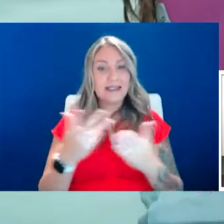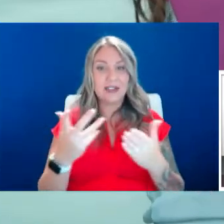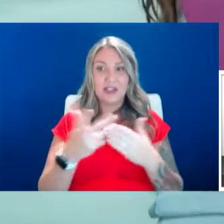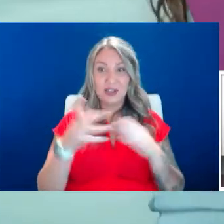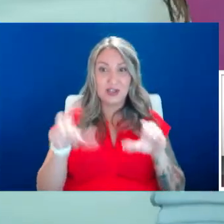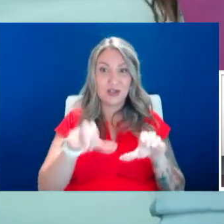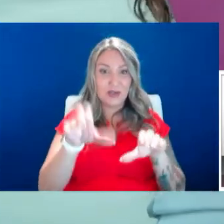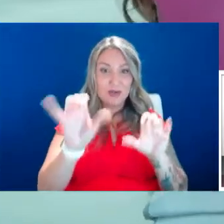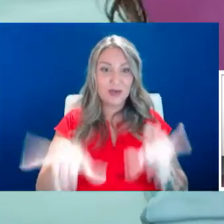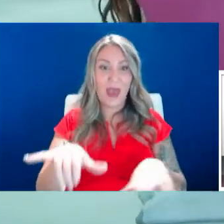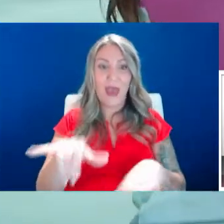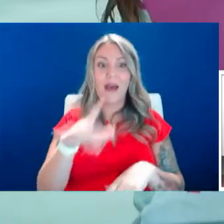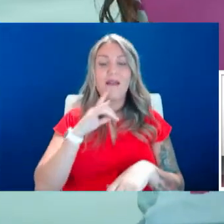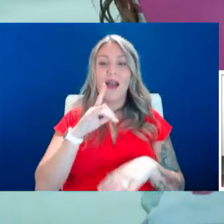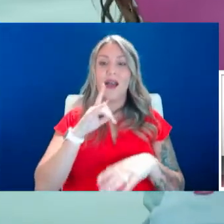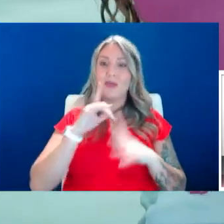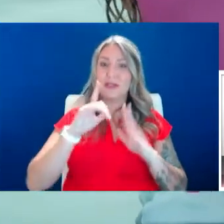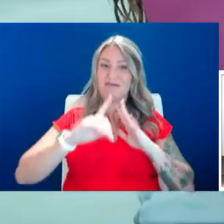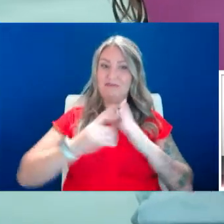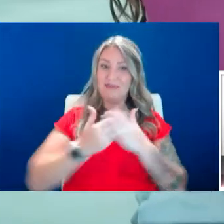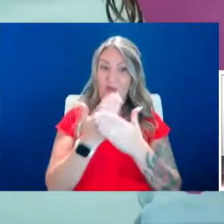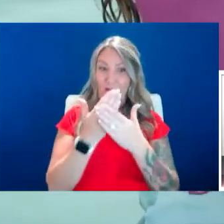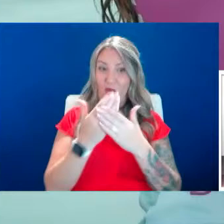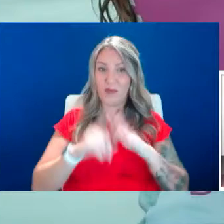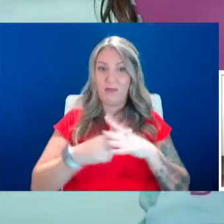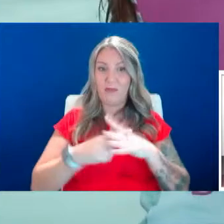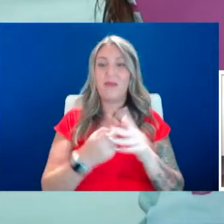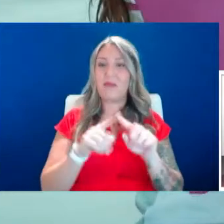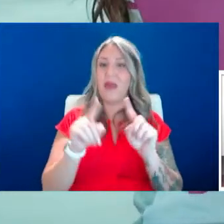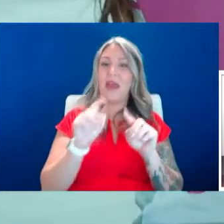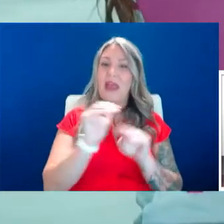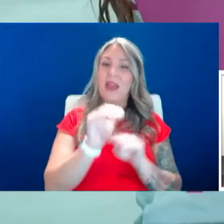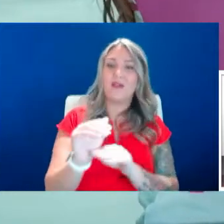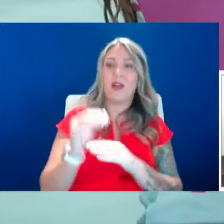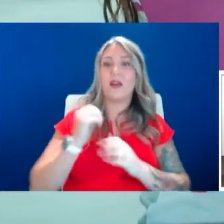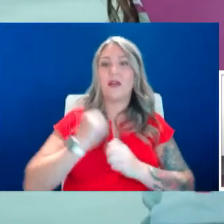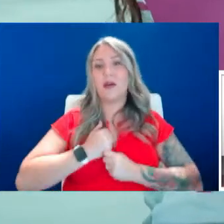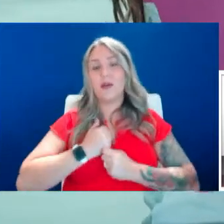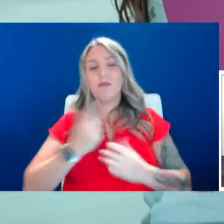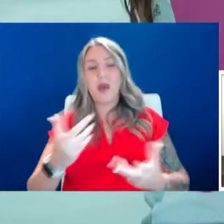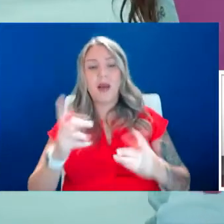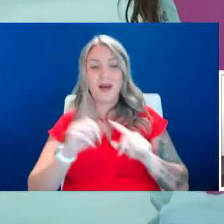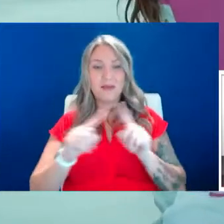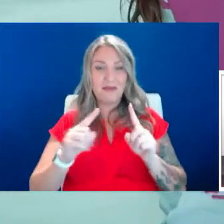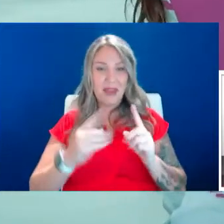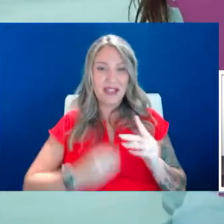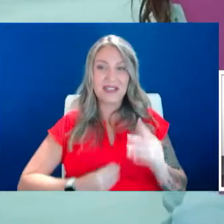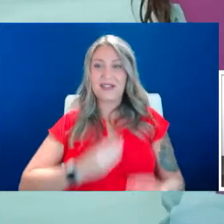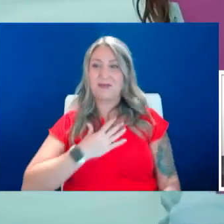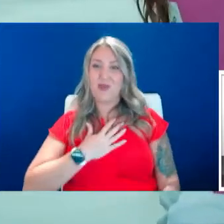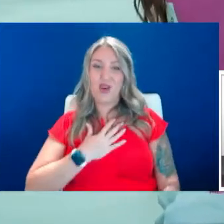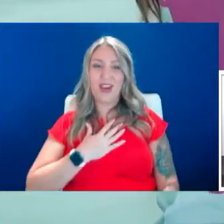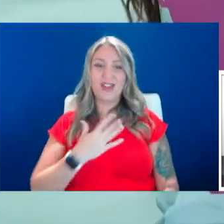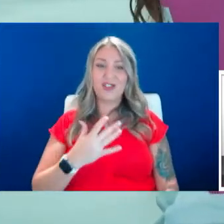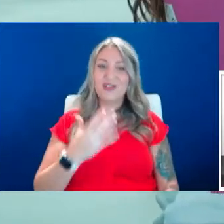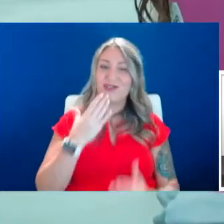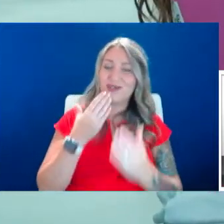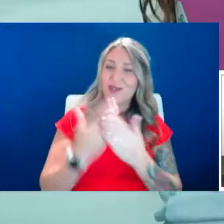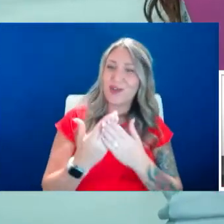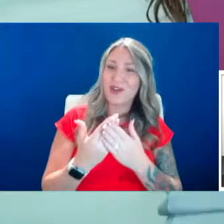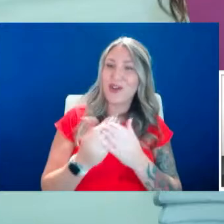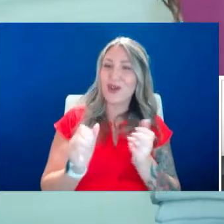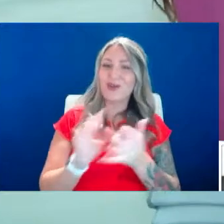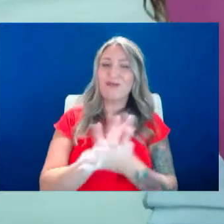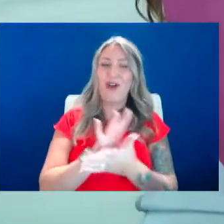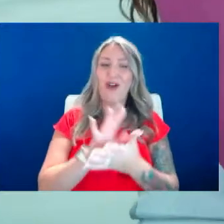novice at the beginning. But every night we were just exhausted, but we got inspiration from, it's just such a good cause that kept us